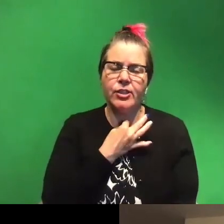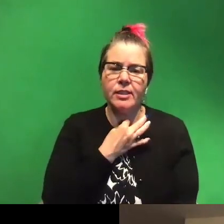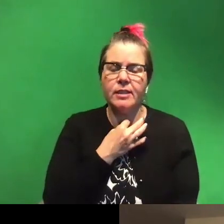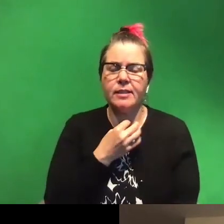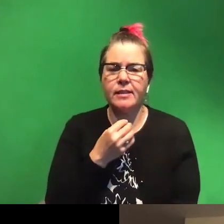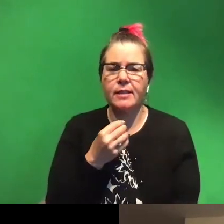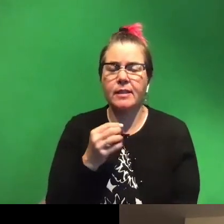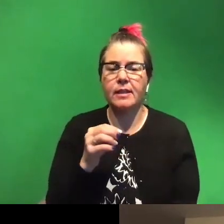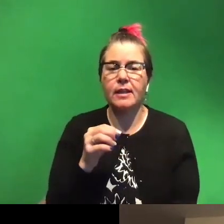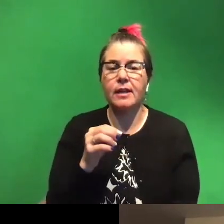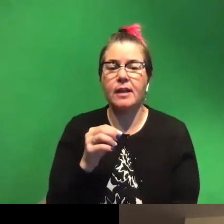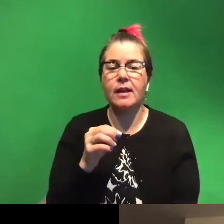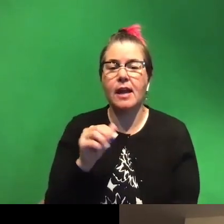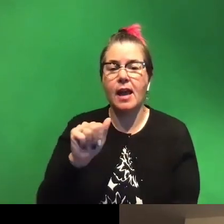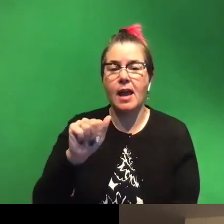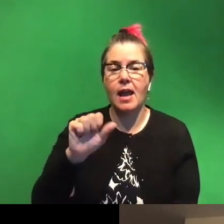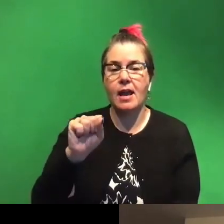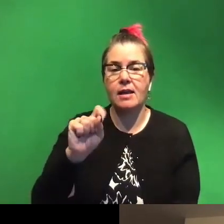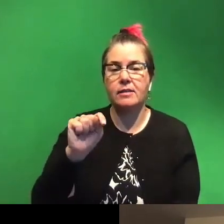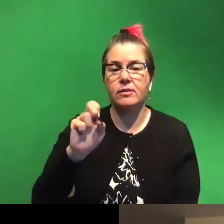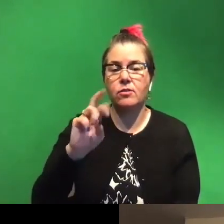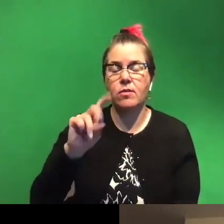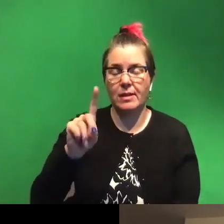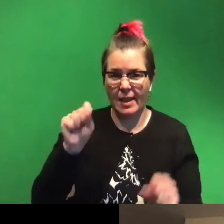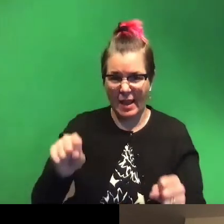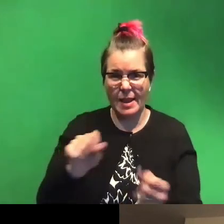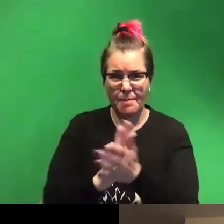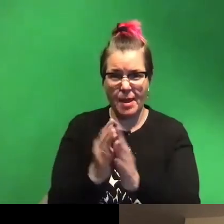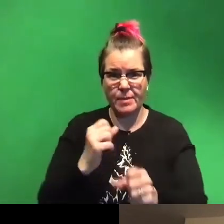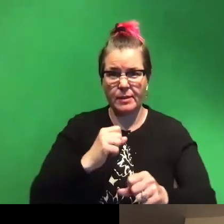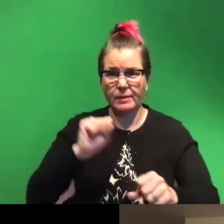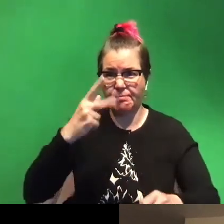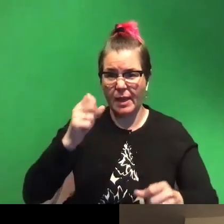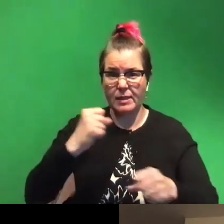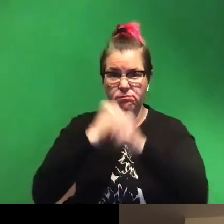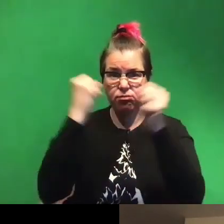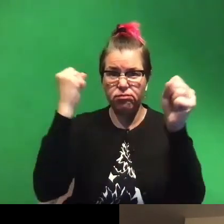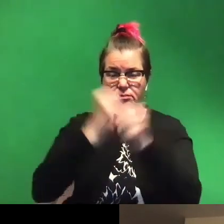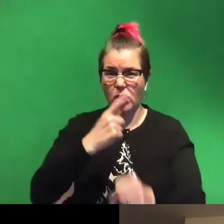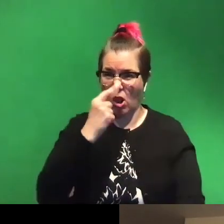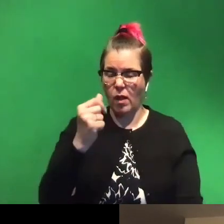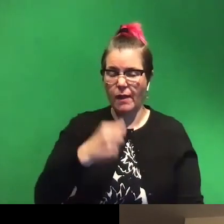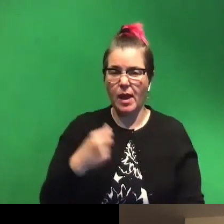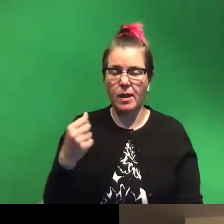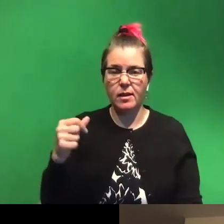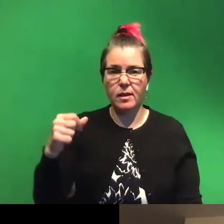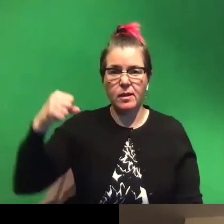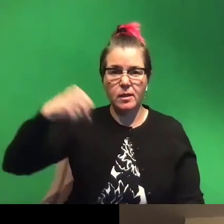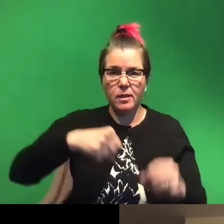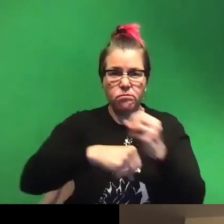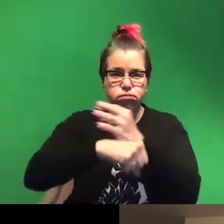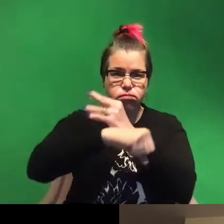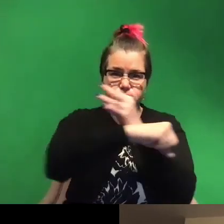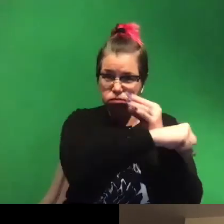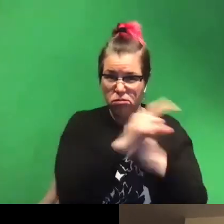an asteroid be a space firework because it kind of looks like it when it comes through the atmosphere, or is that something different